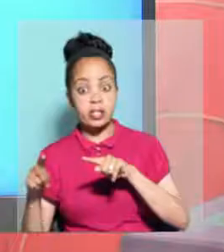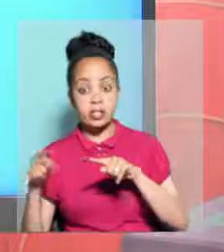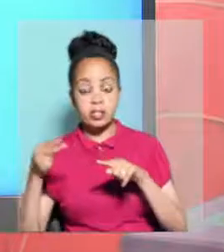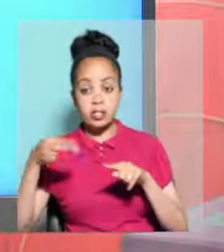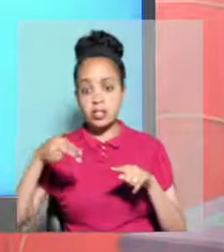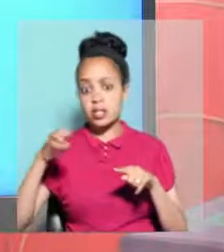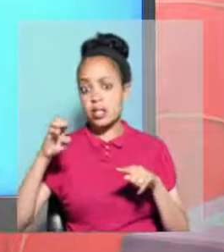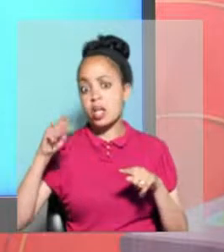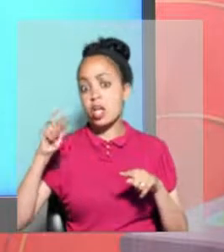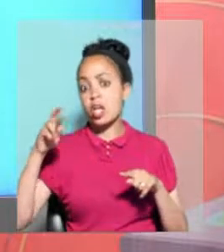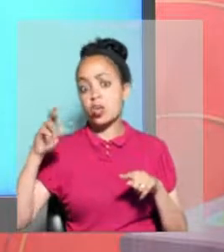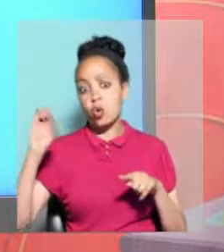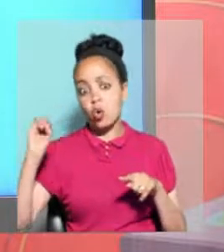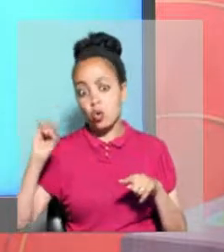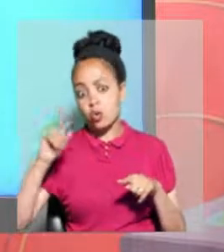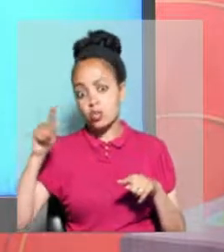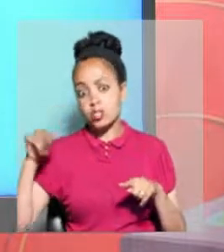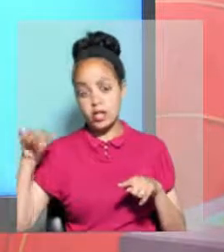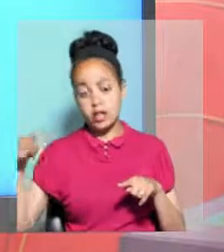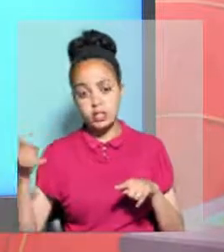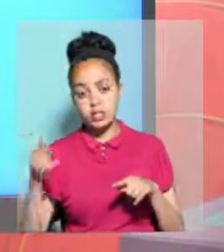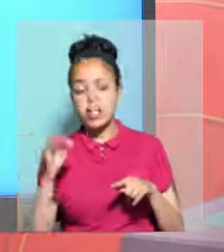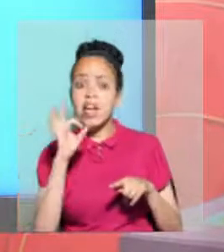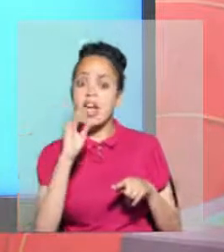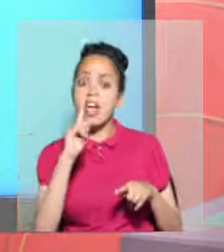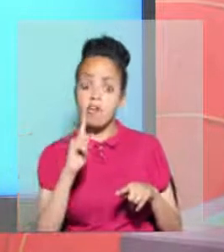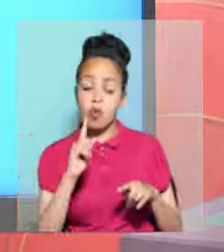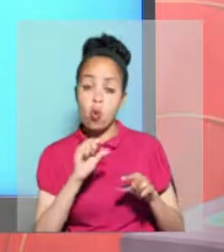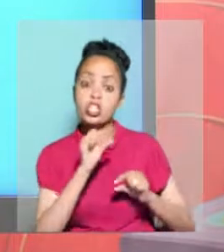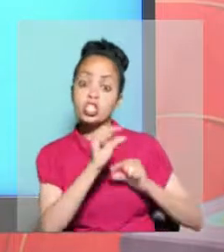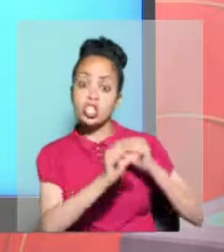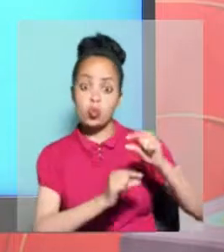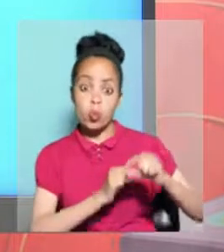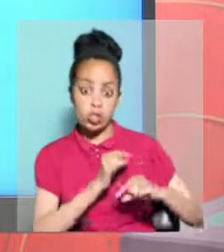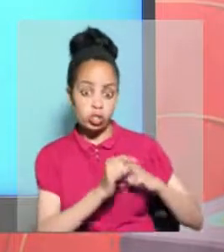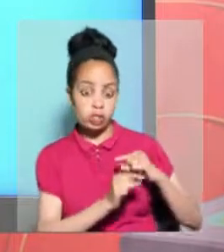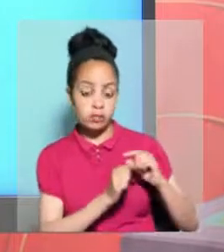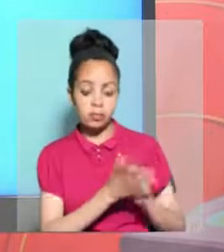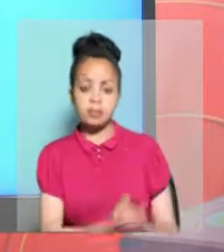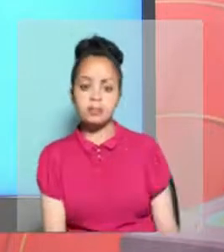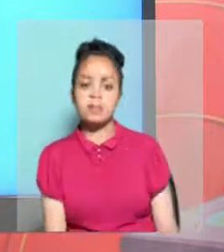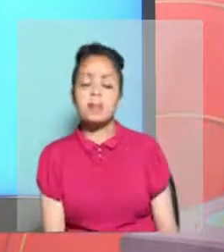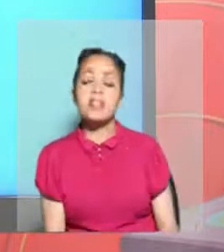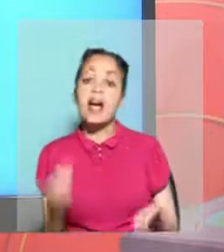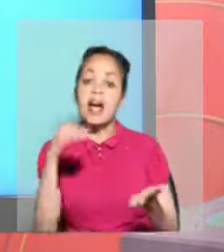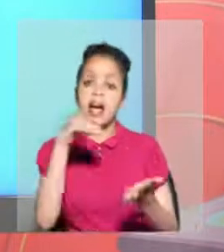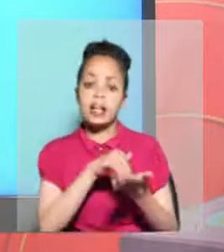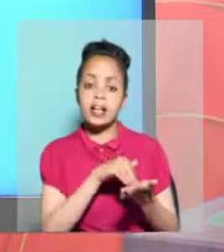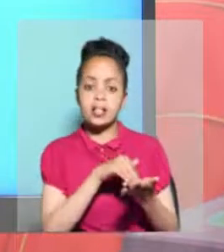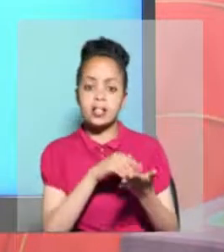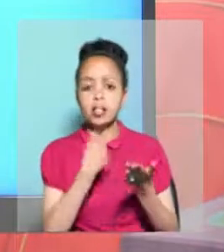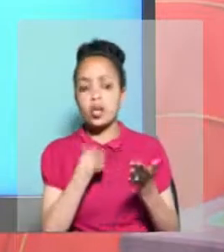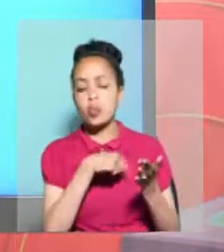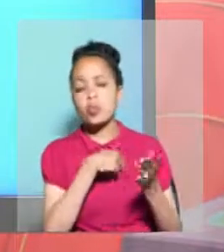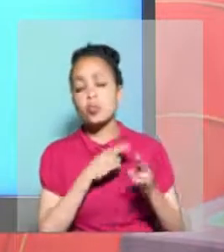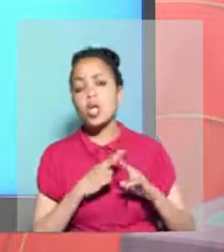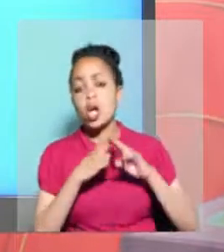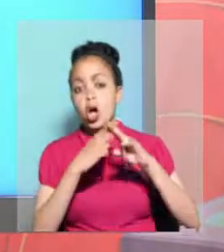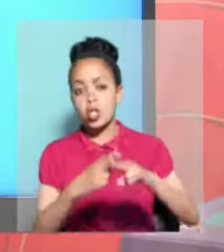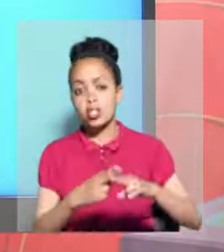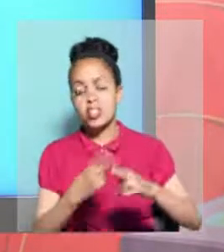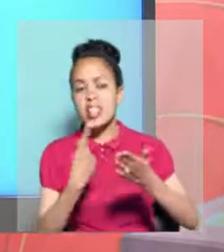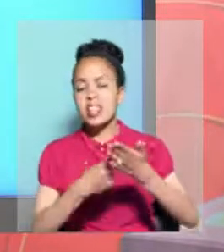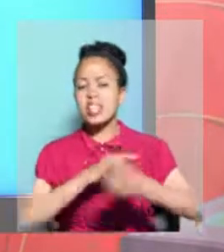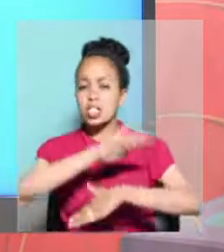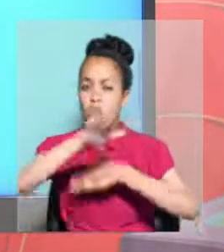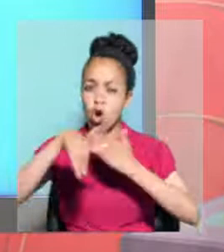heterozygous, all F1 generation, F1. Then again, which we call this